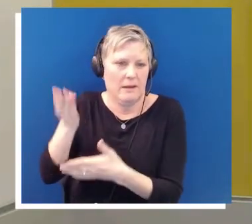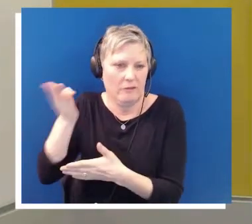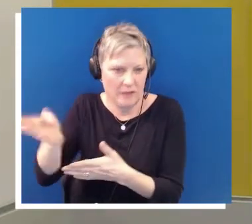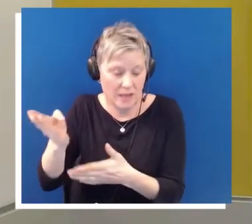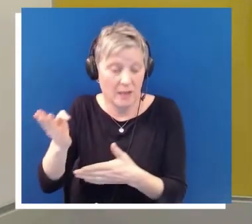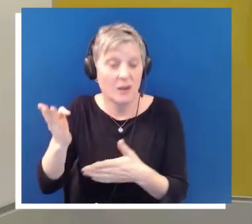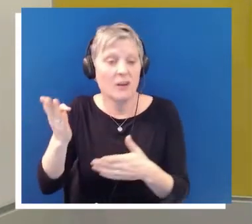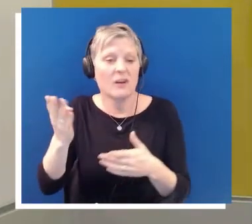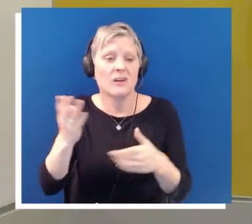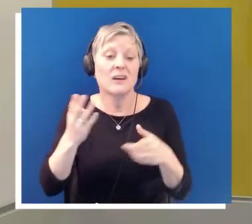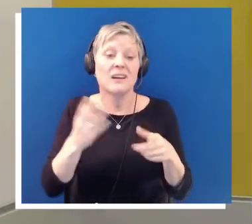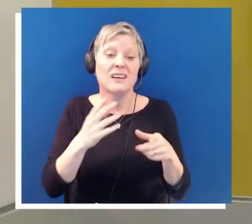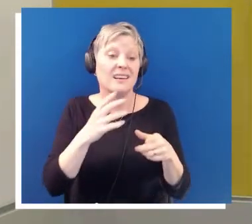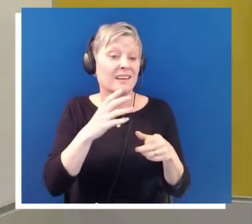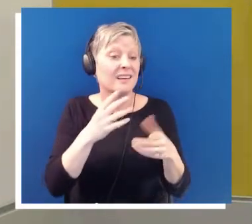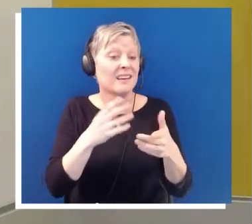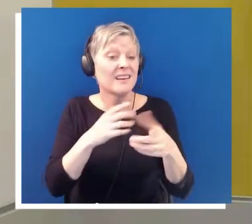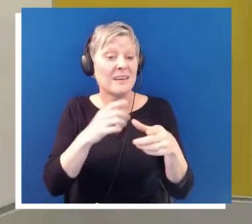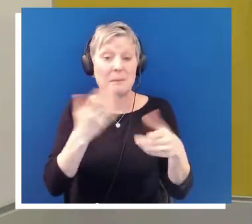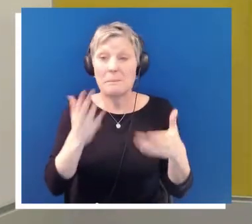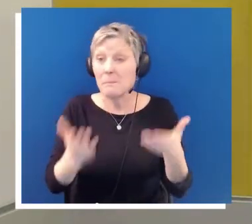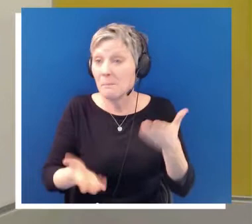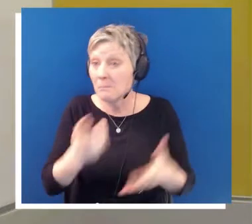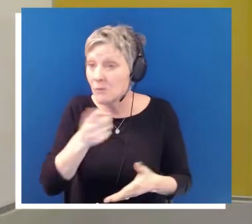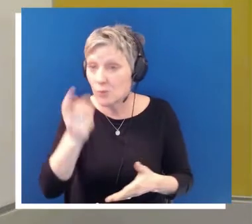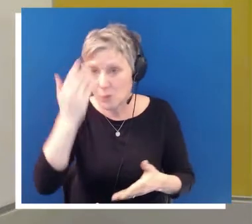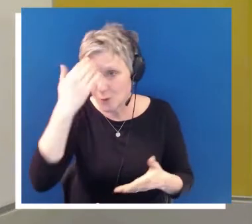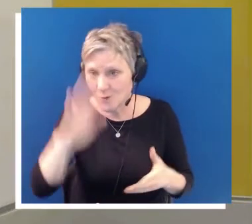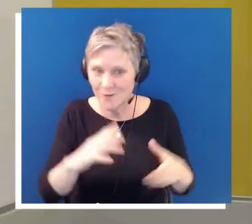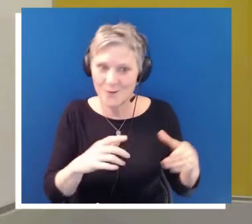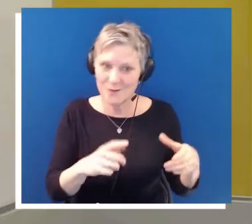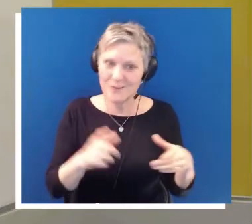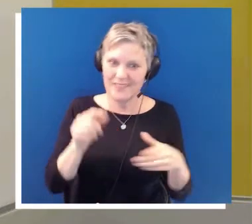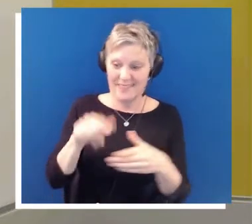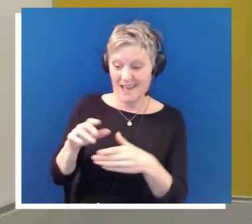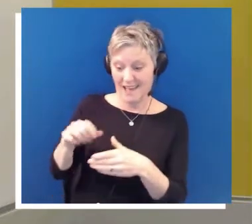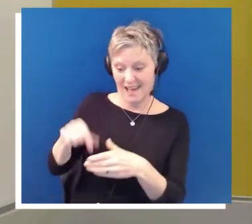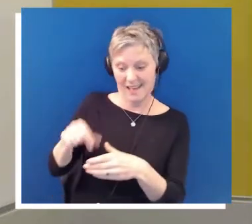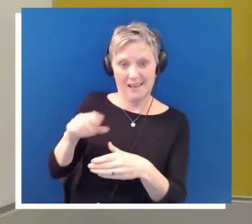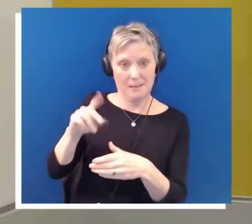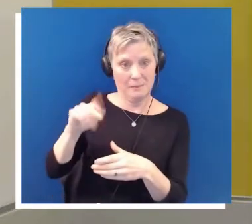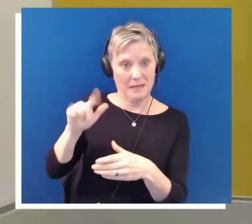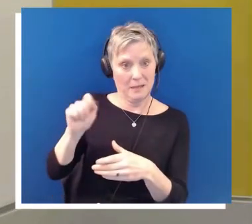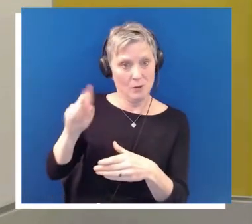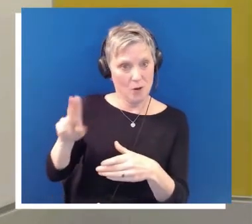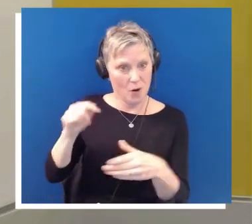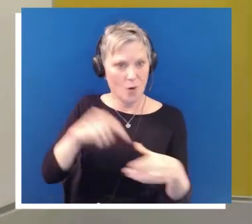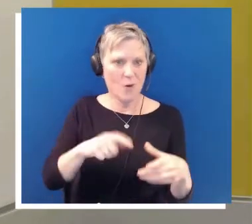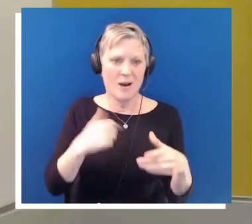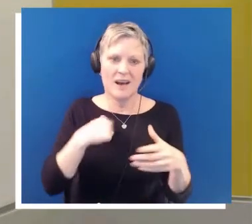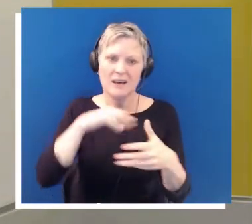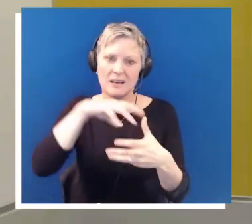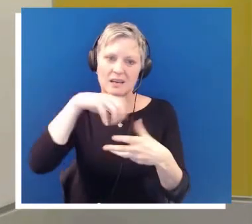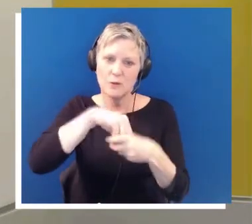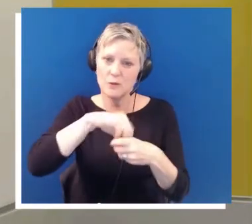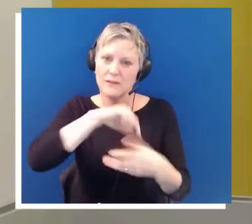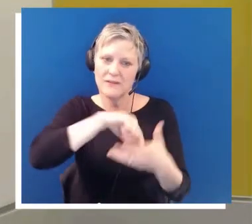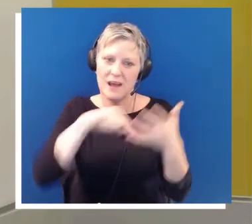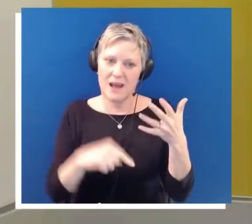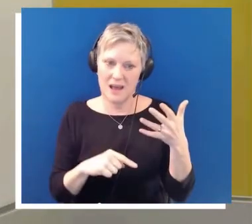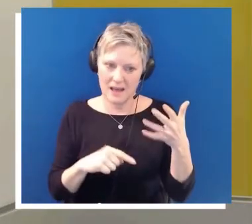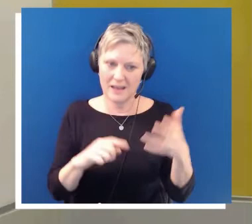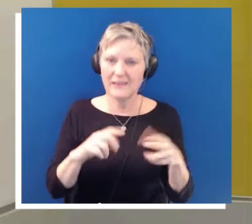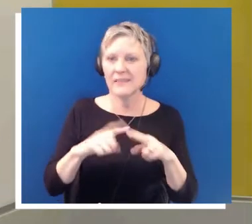buy it already made. Because what you don't realize is this spice right here I actually made though. It's actually made of 5 different ingredients. So I have